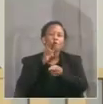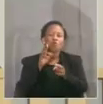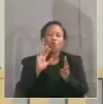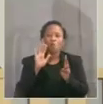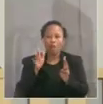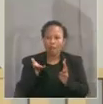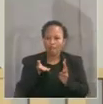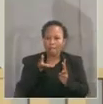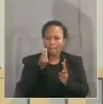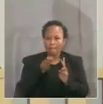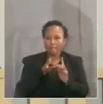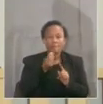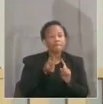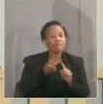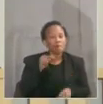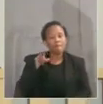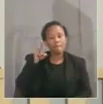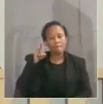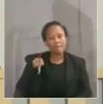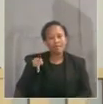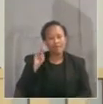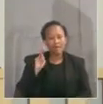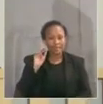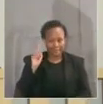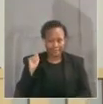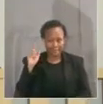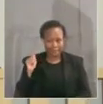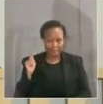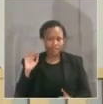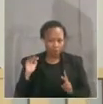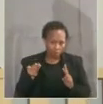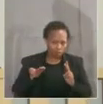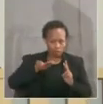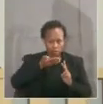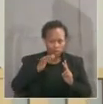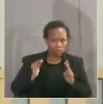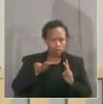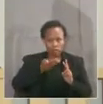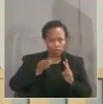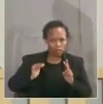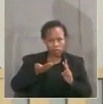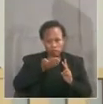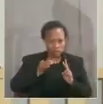the political killings task team on continuous basis.